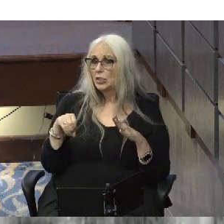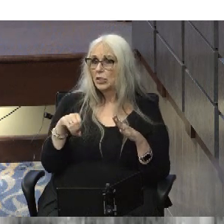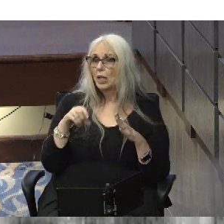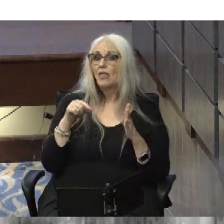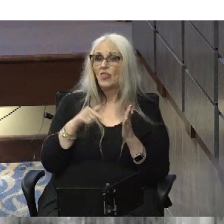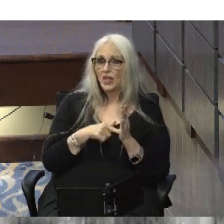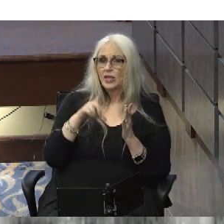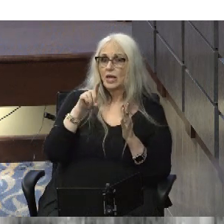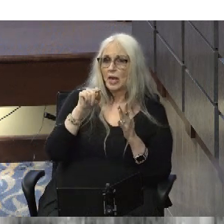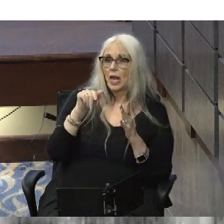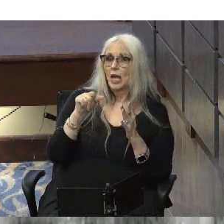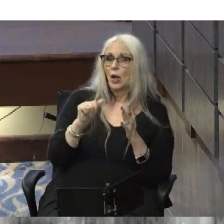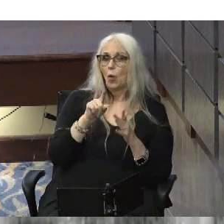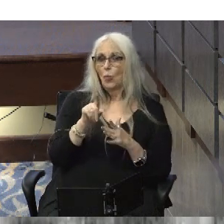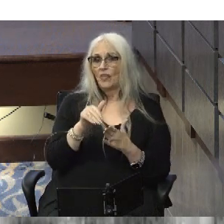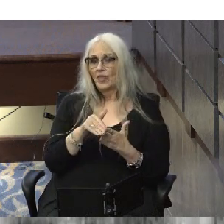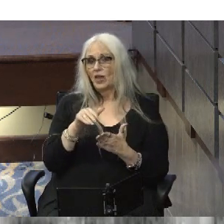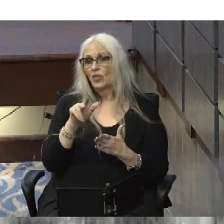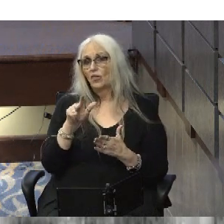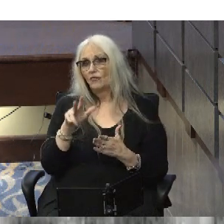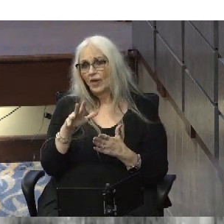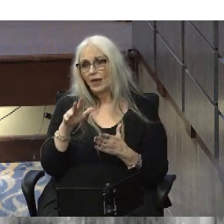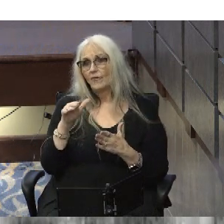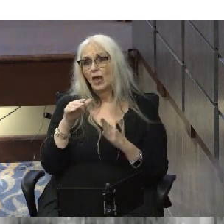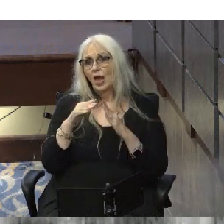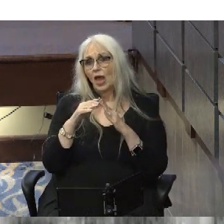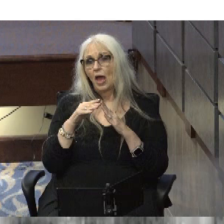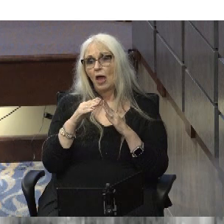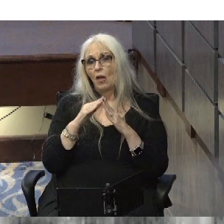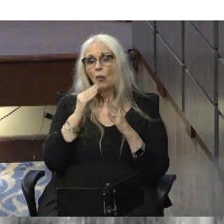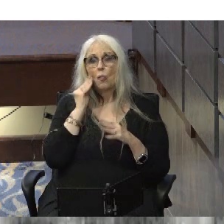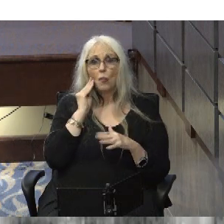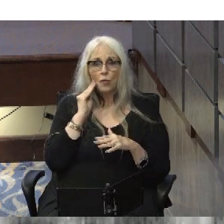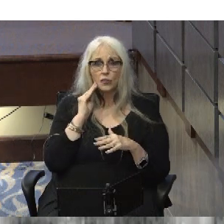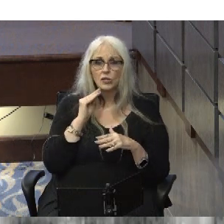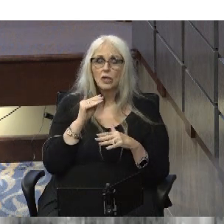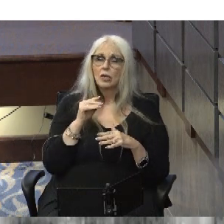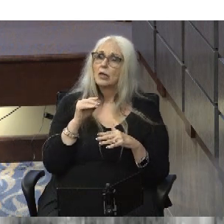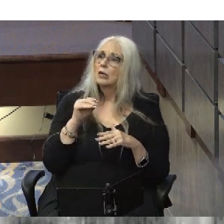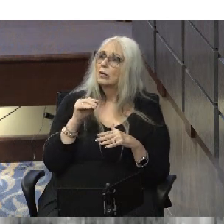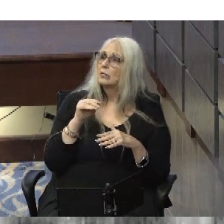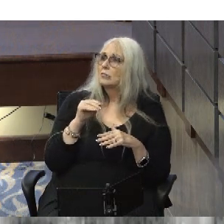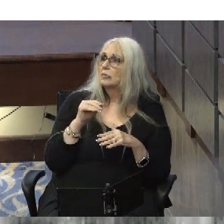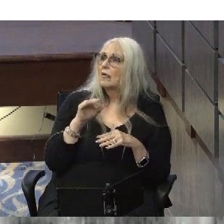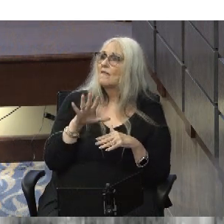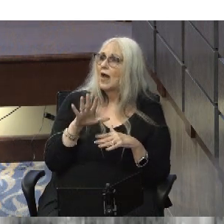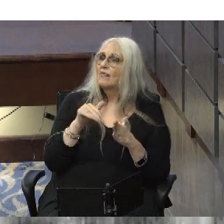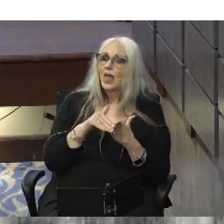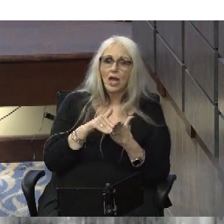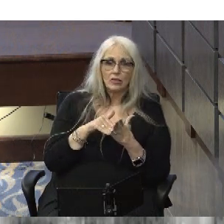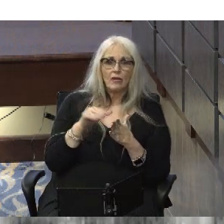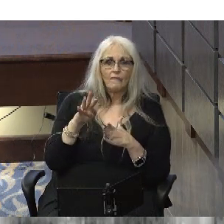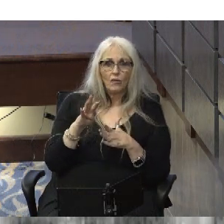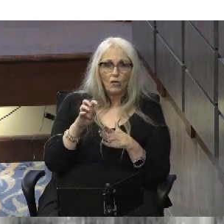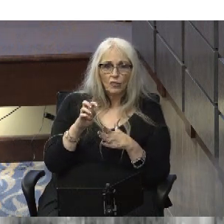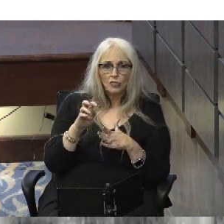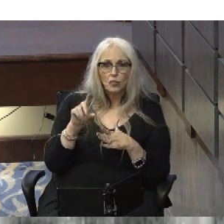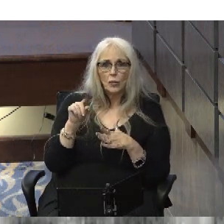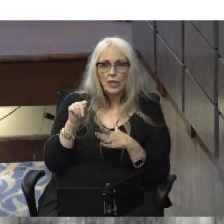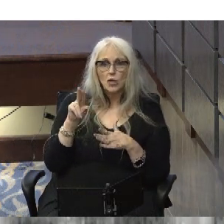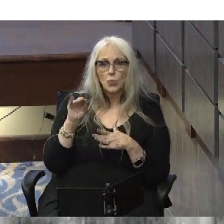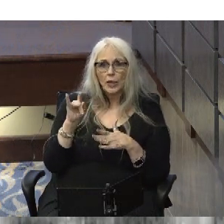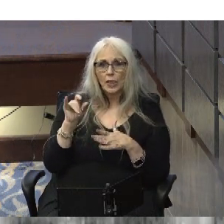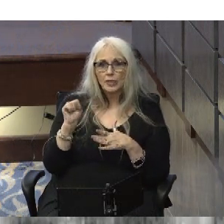the 1,935 households that had severe cost burden at those income levels, there were 5,420 units. So